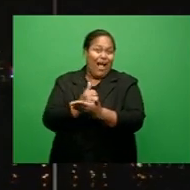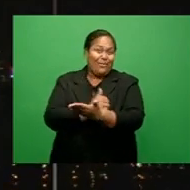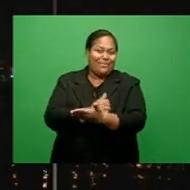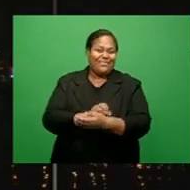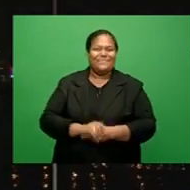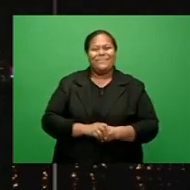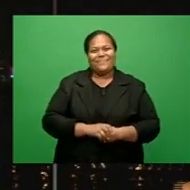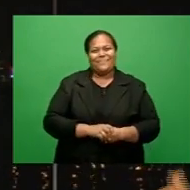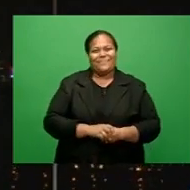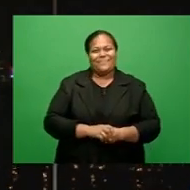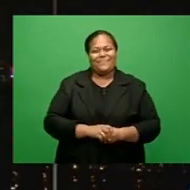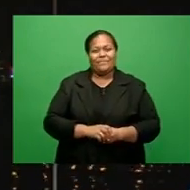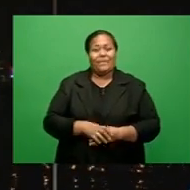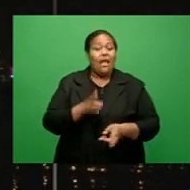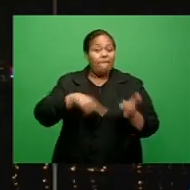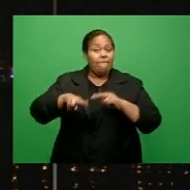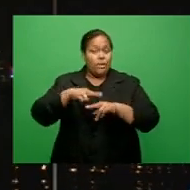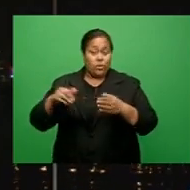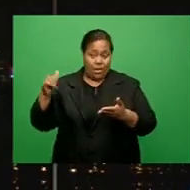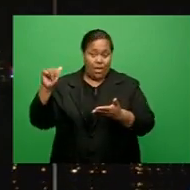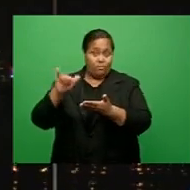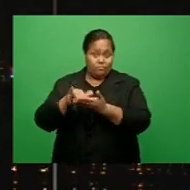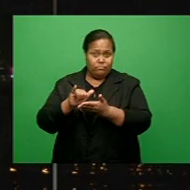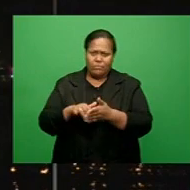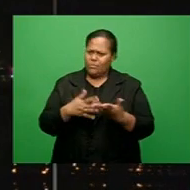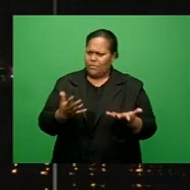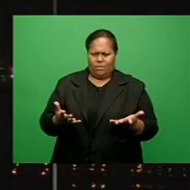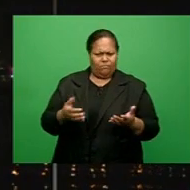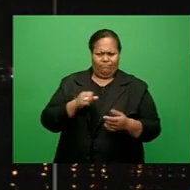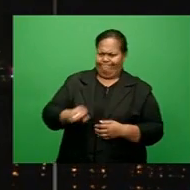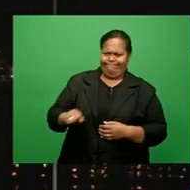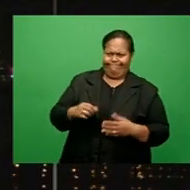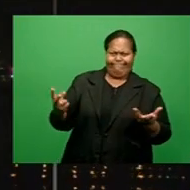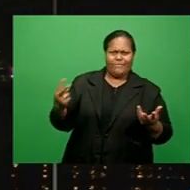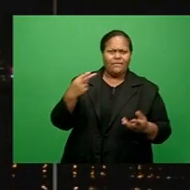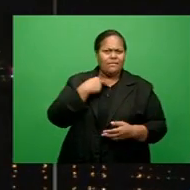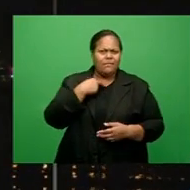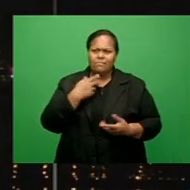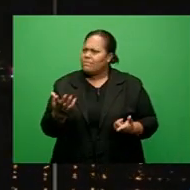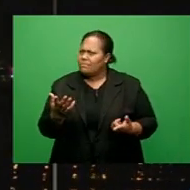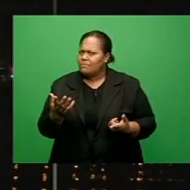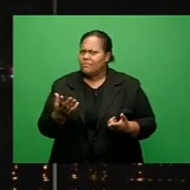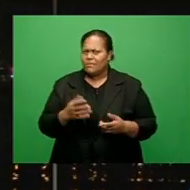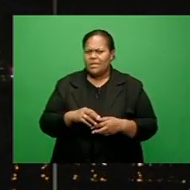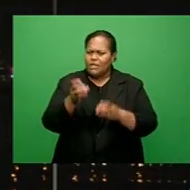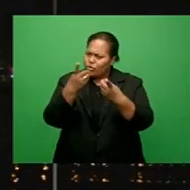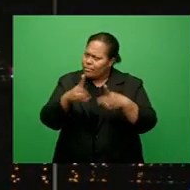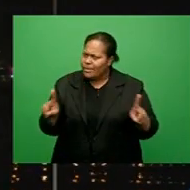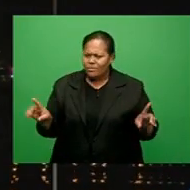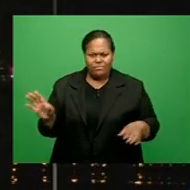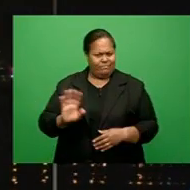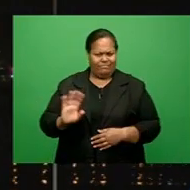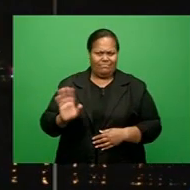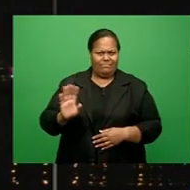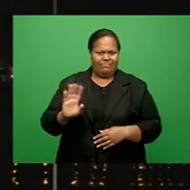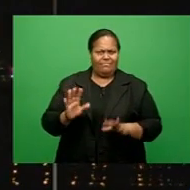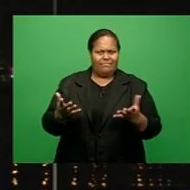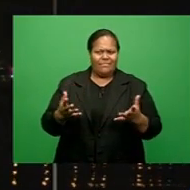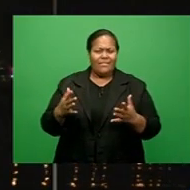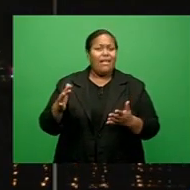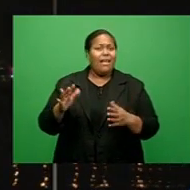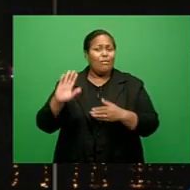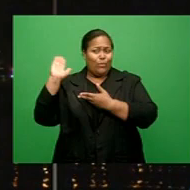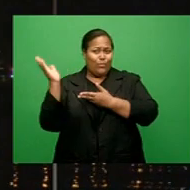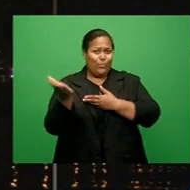Fiji Airways today denied allegations of discrimination and victimization raised by the Flight Attendants Union during a recruitment drive